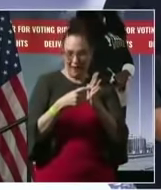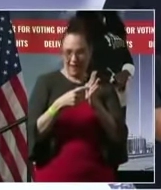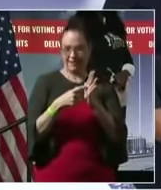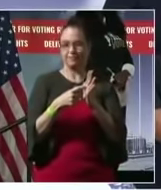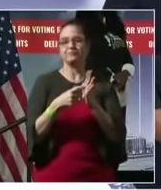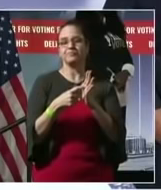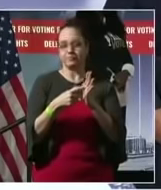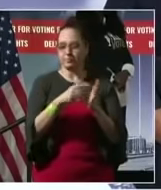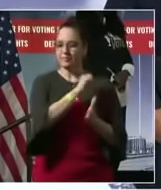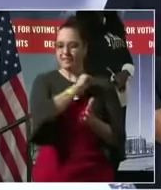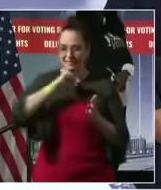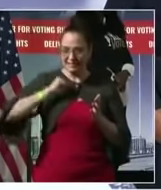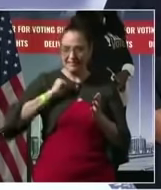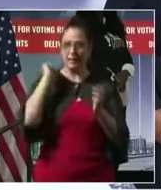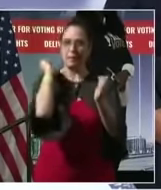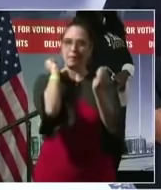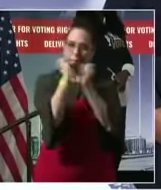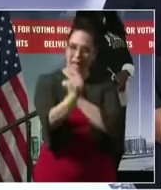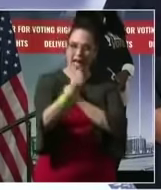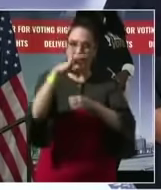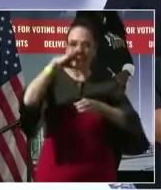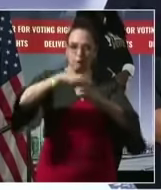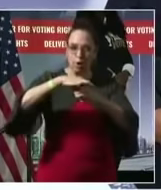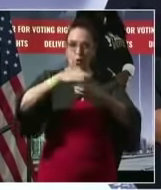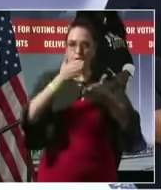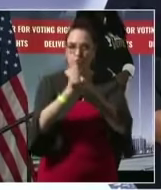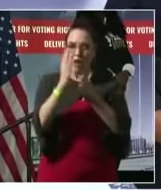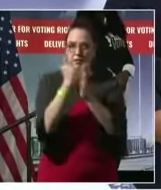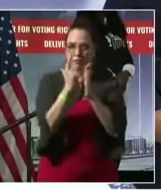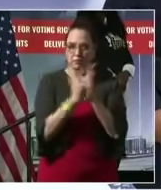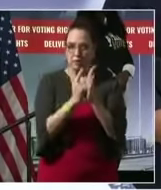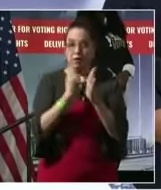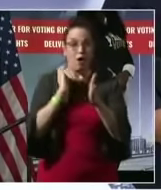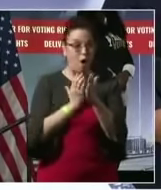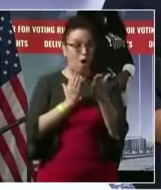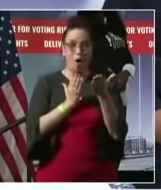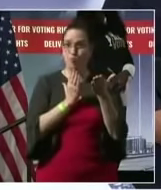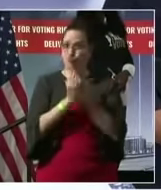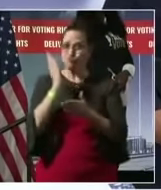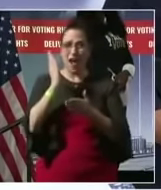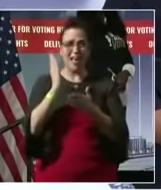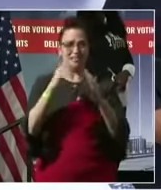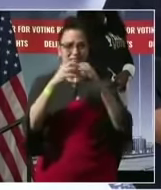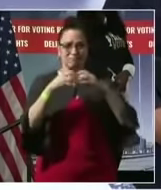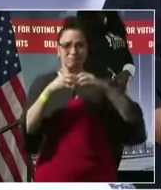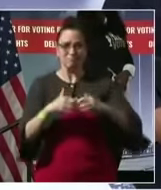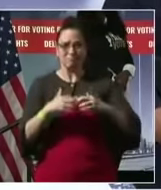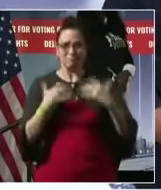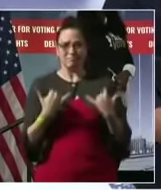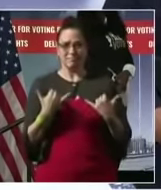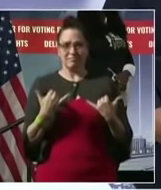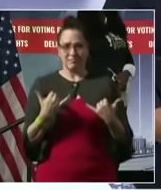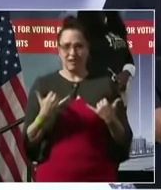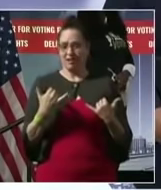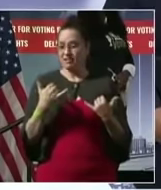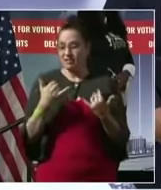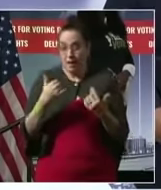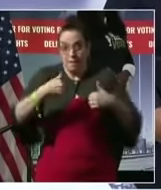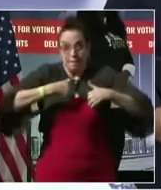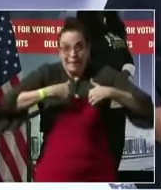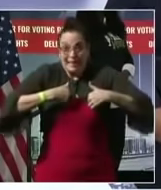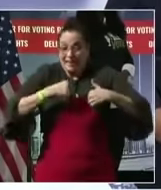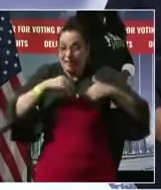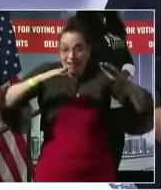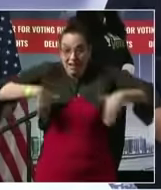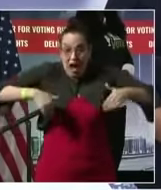done. Our rights are on the line. And while I, like many of you, am not old enough to